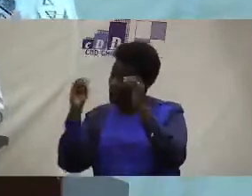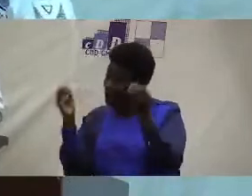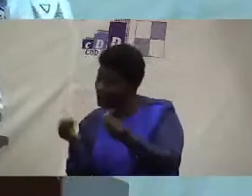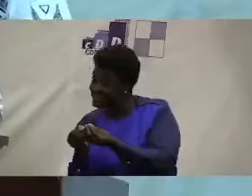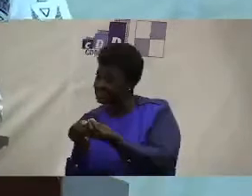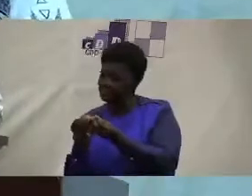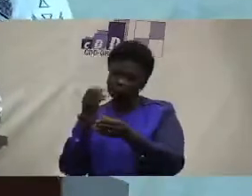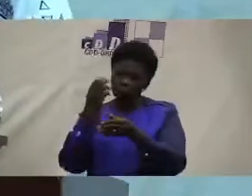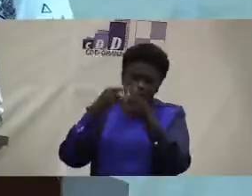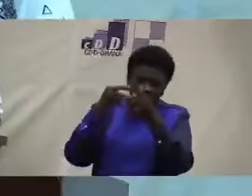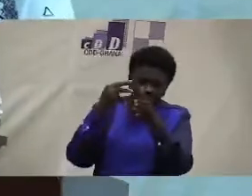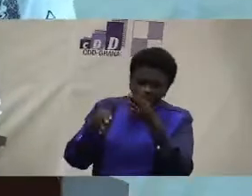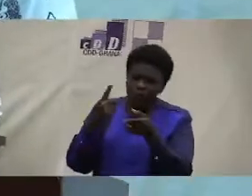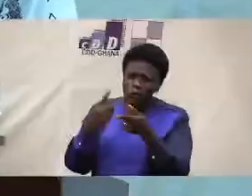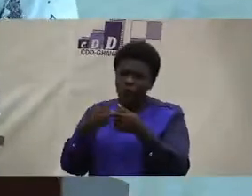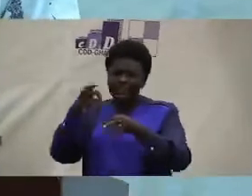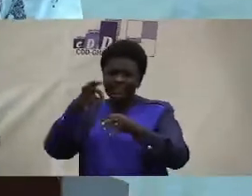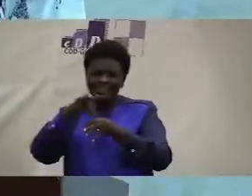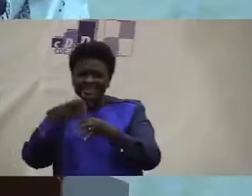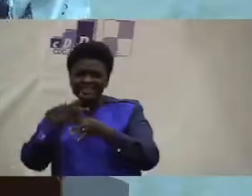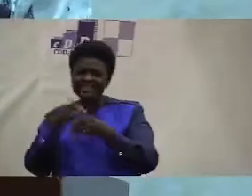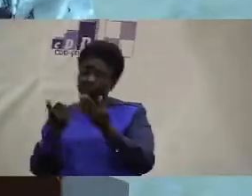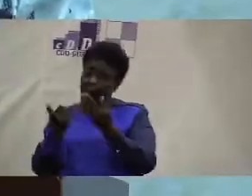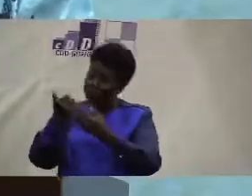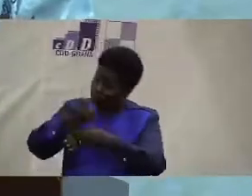organizations monitoring elections and promoting